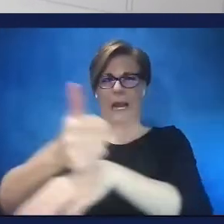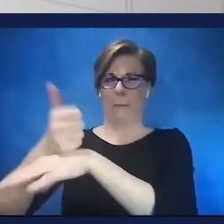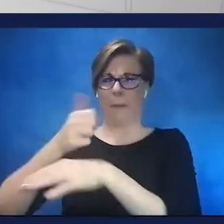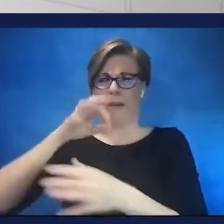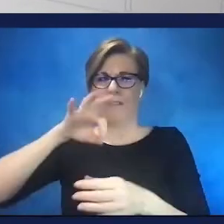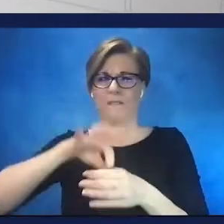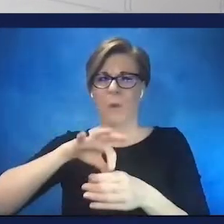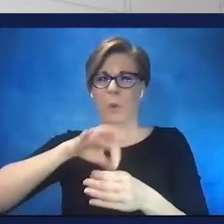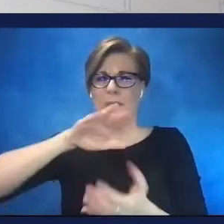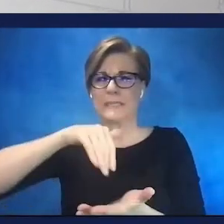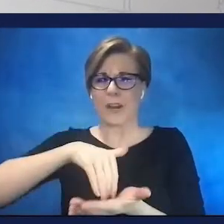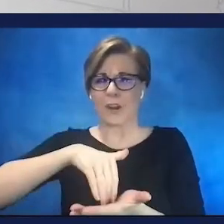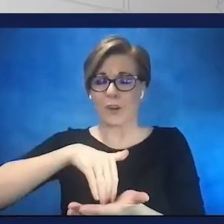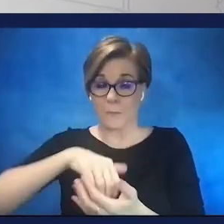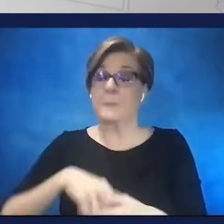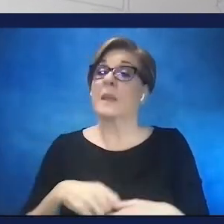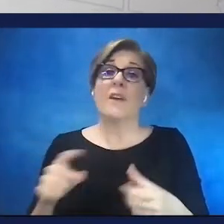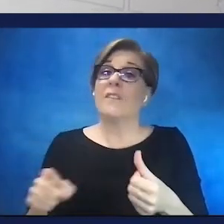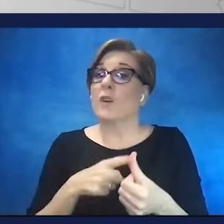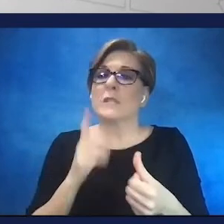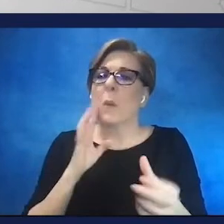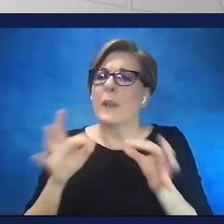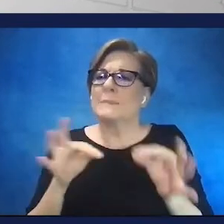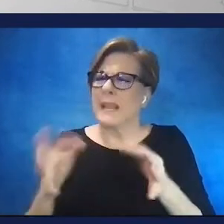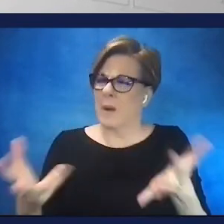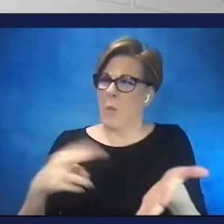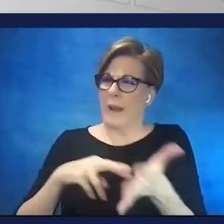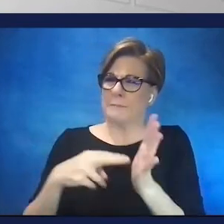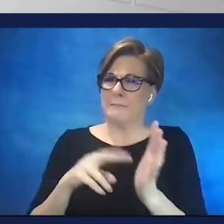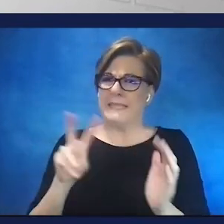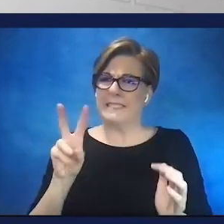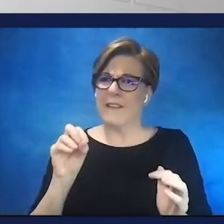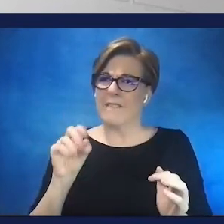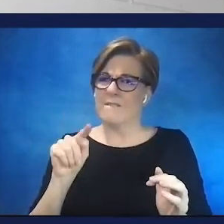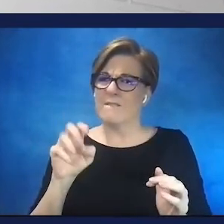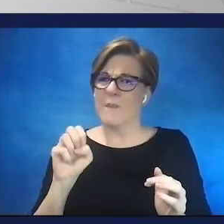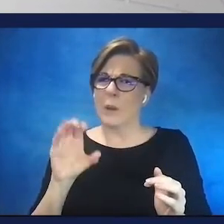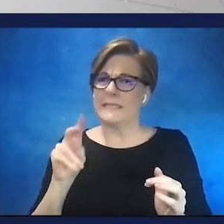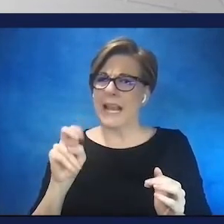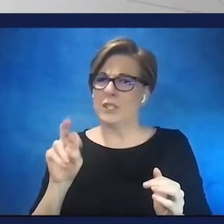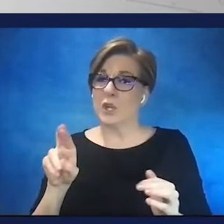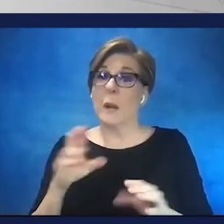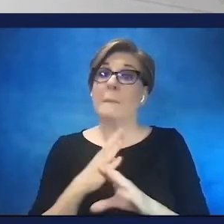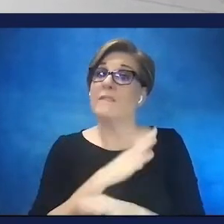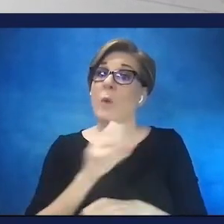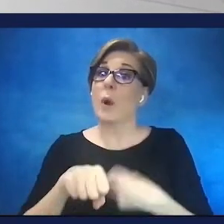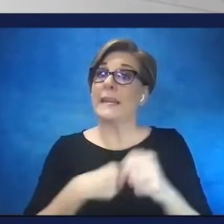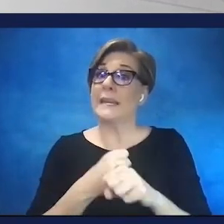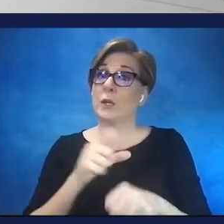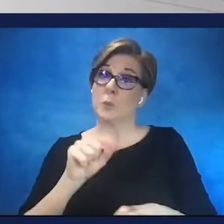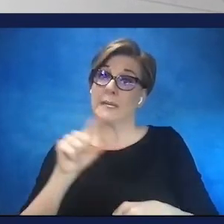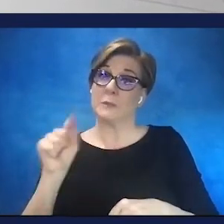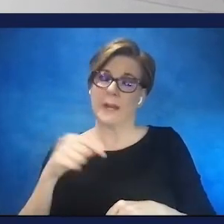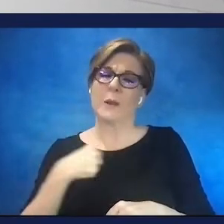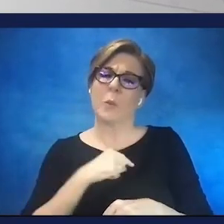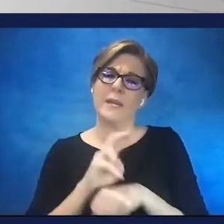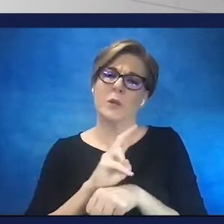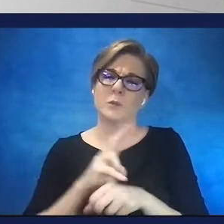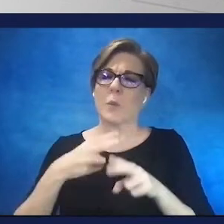first a concept of what is a vote center. So prior to 2020, Maricopa County used to